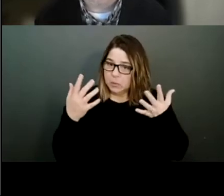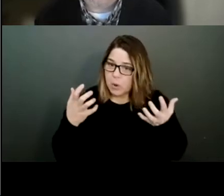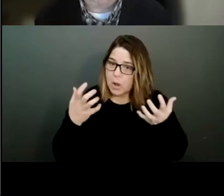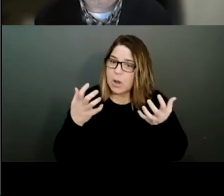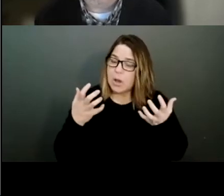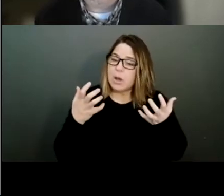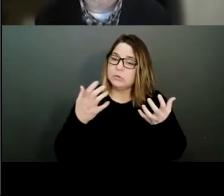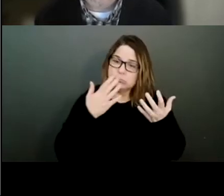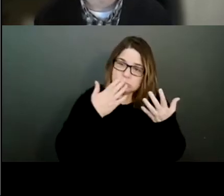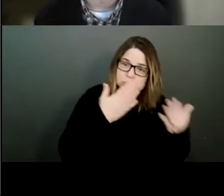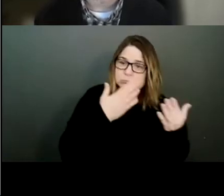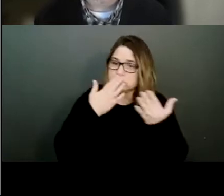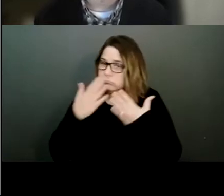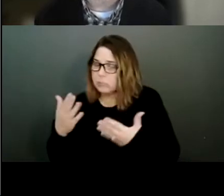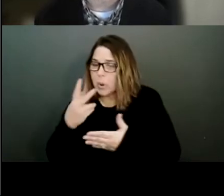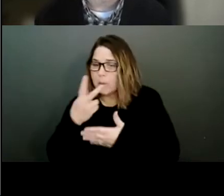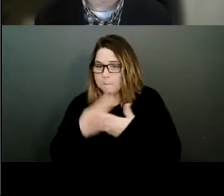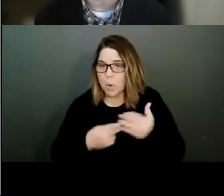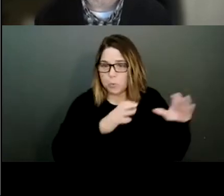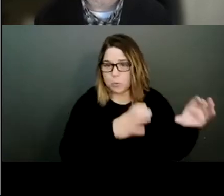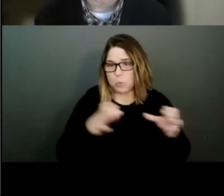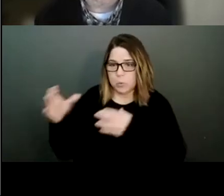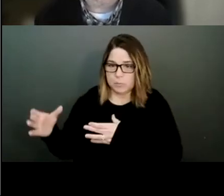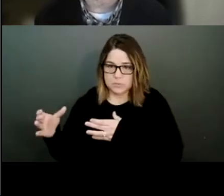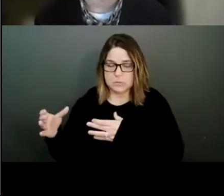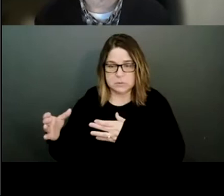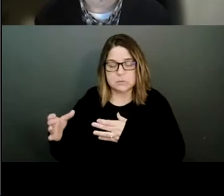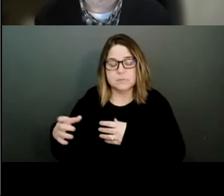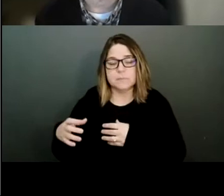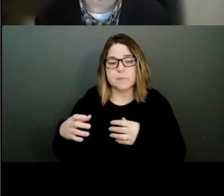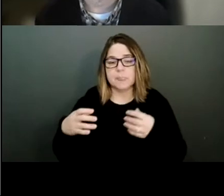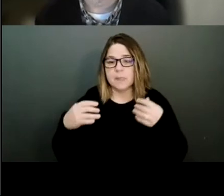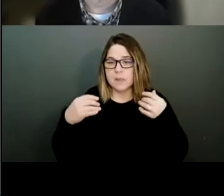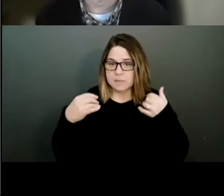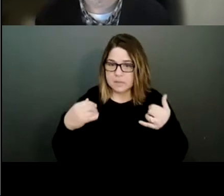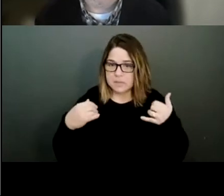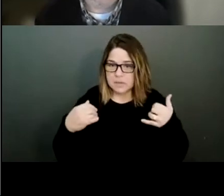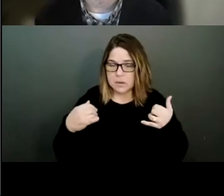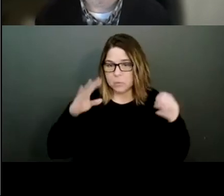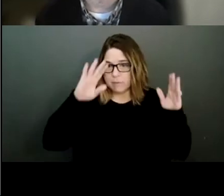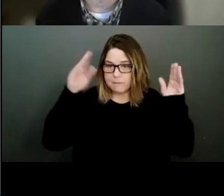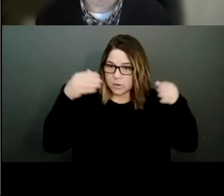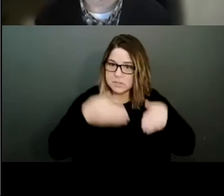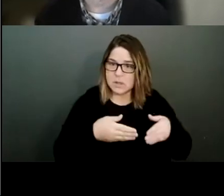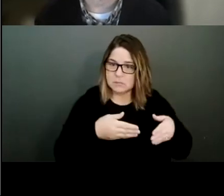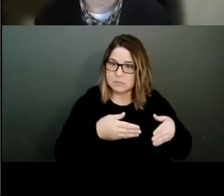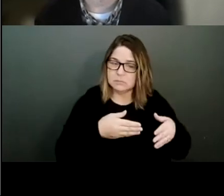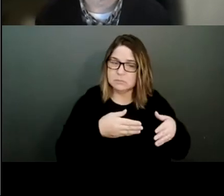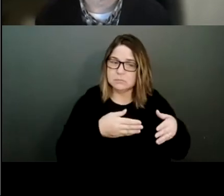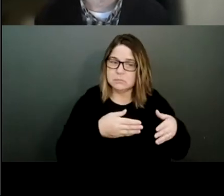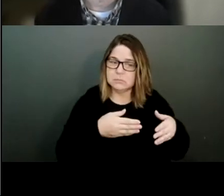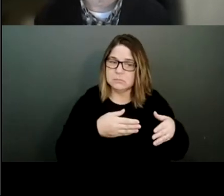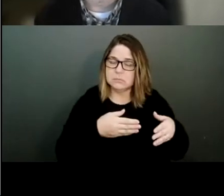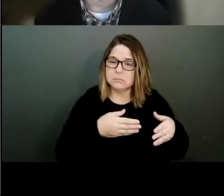formal caregivers, but we're going to focus primarily on the lived experiences and narratives of stories